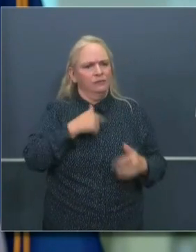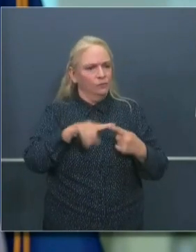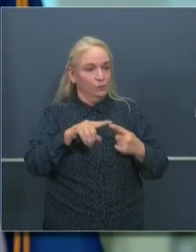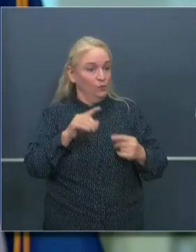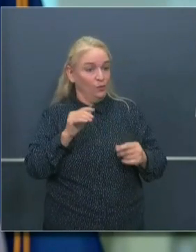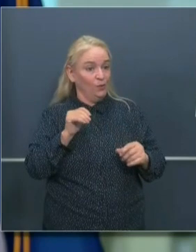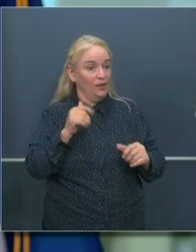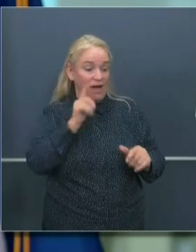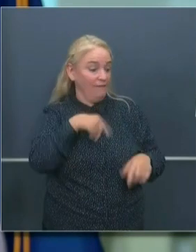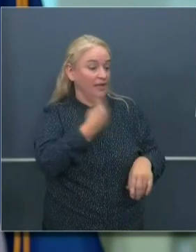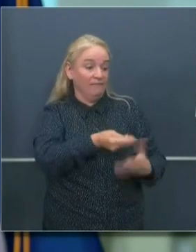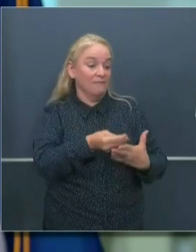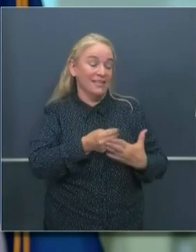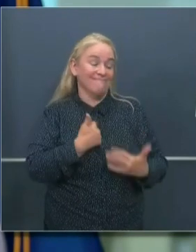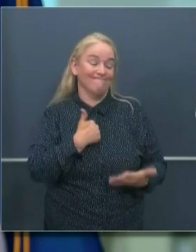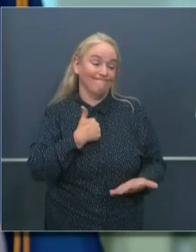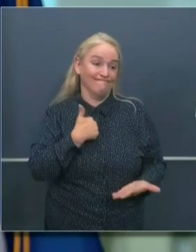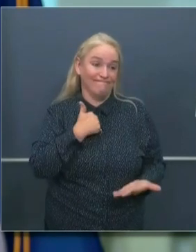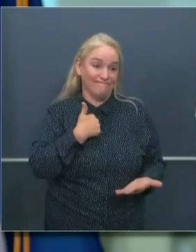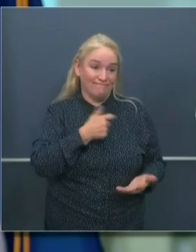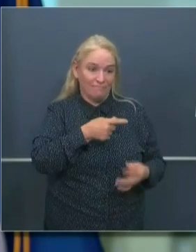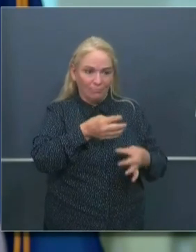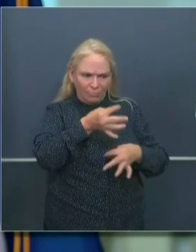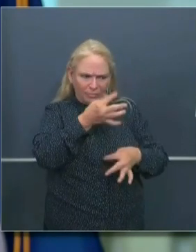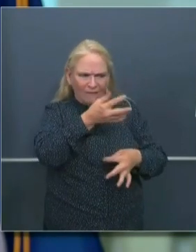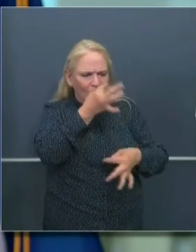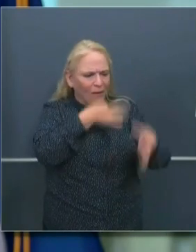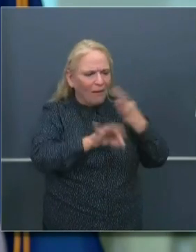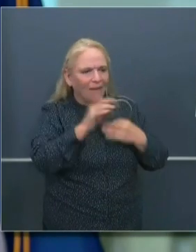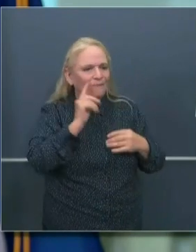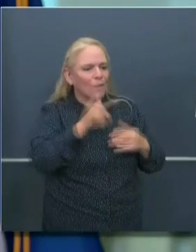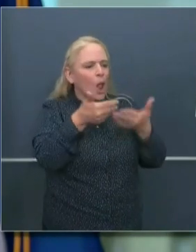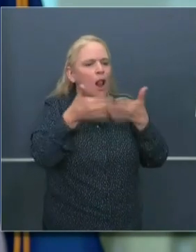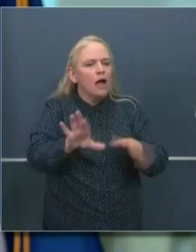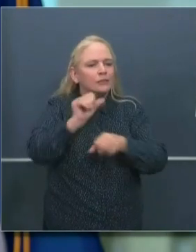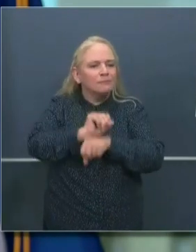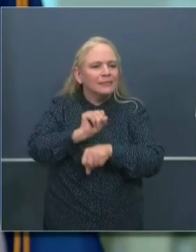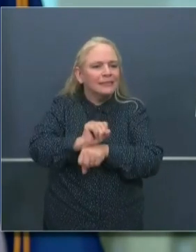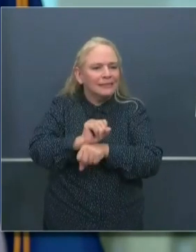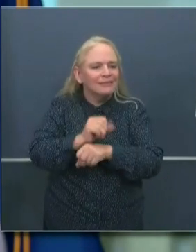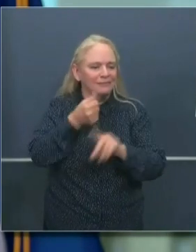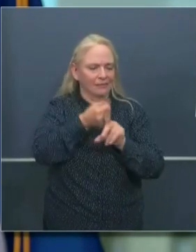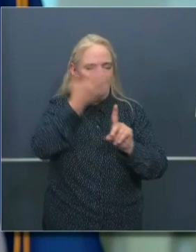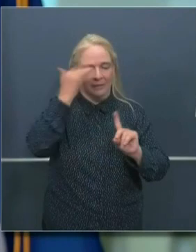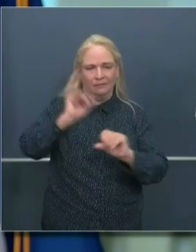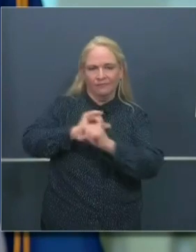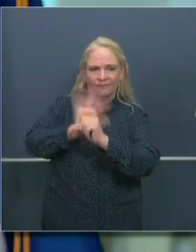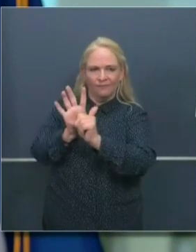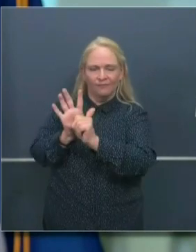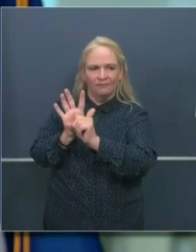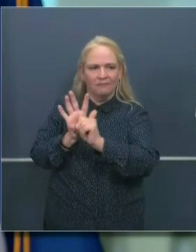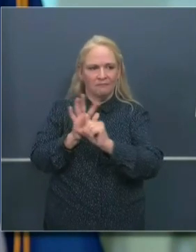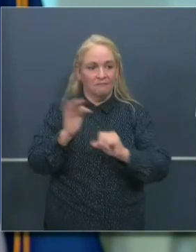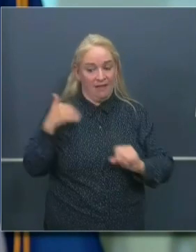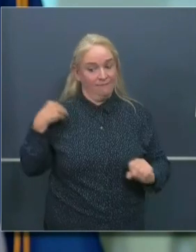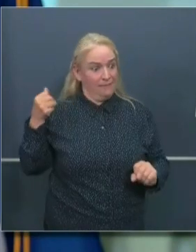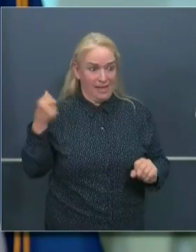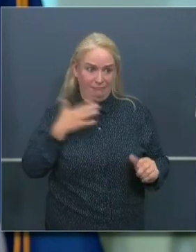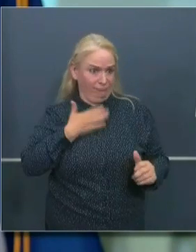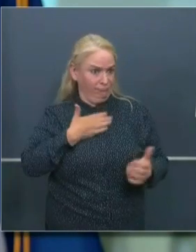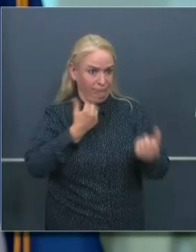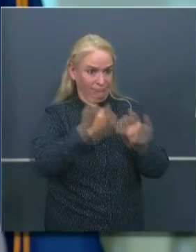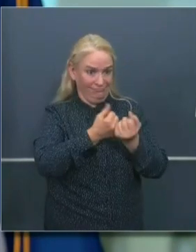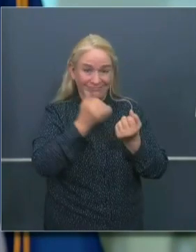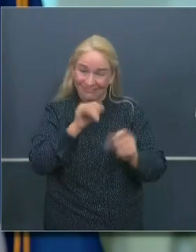expectation of performance under the health ordinances that substantively goes to your question